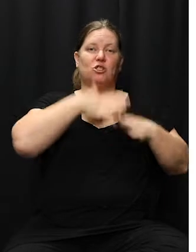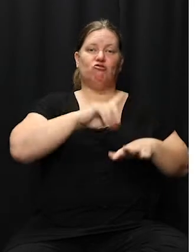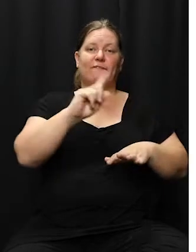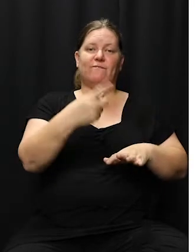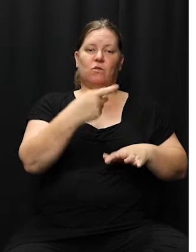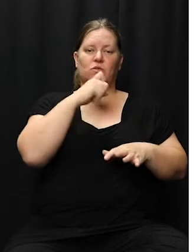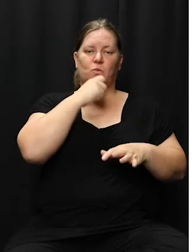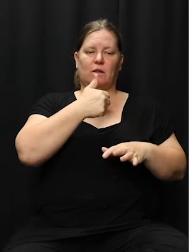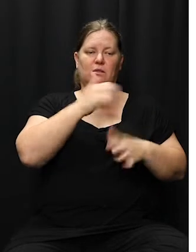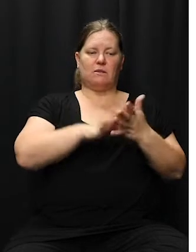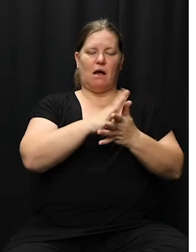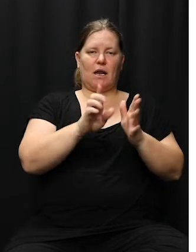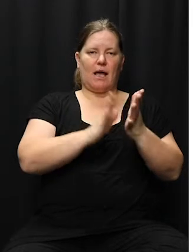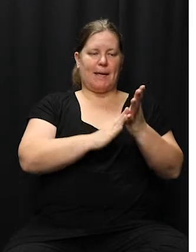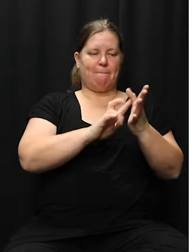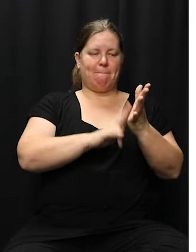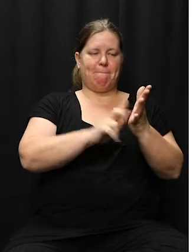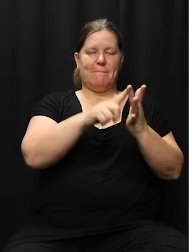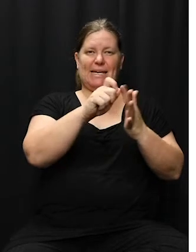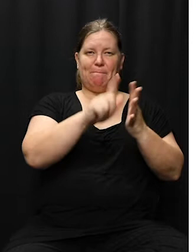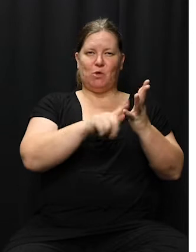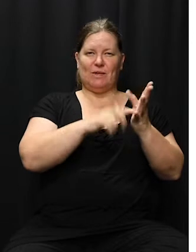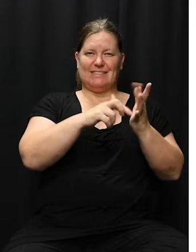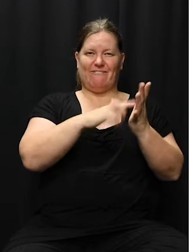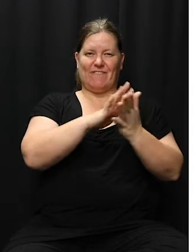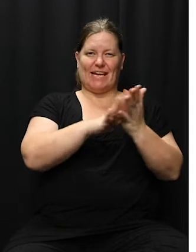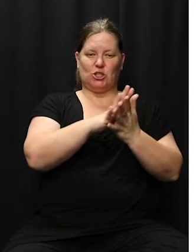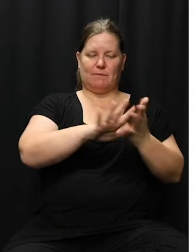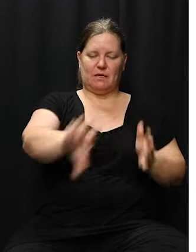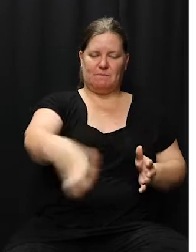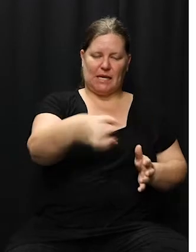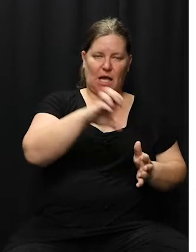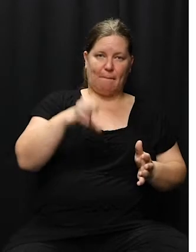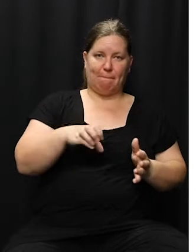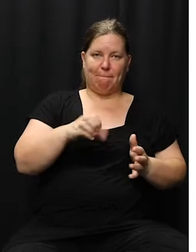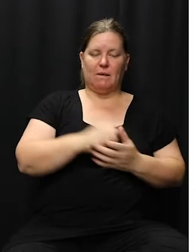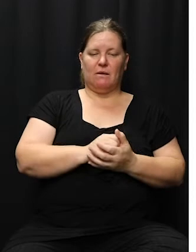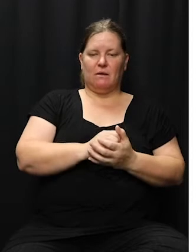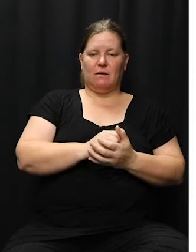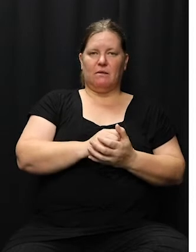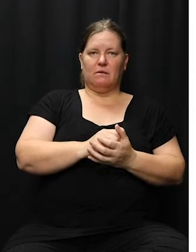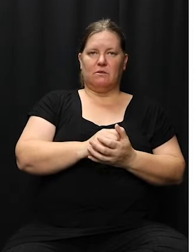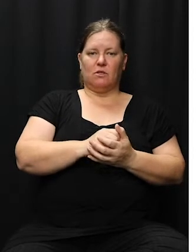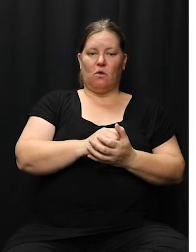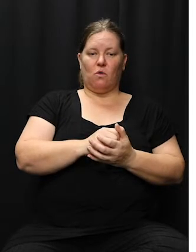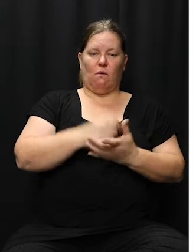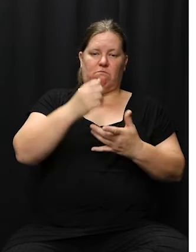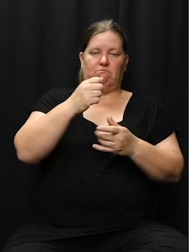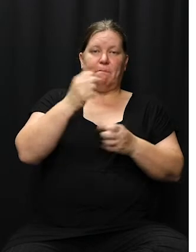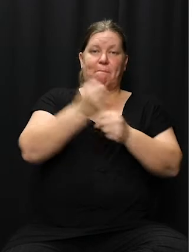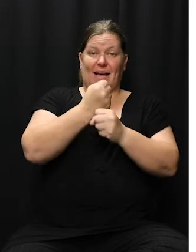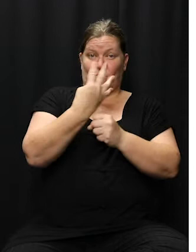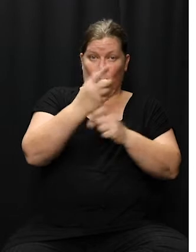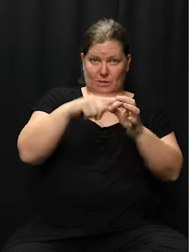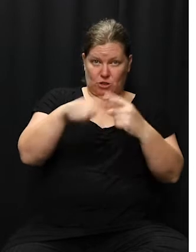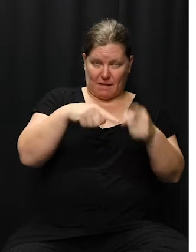looked at, for example, the child may first use, understand manipulation with their, hand shapes, one-handed hand shapes for handling signs,